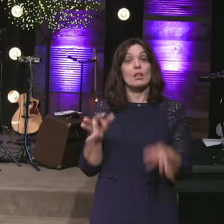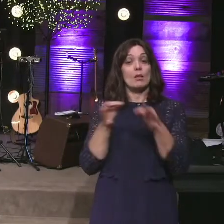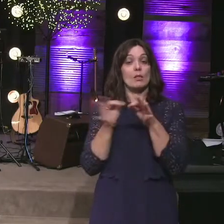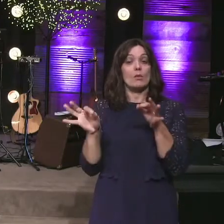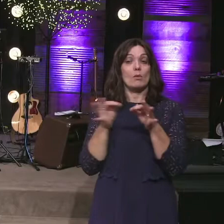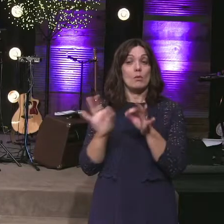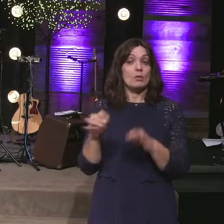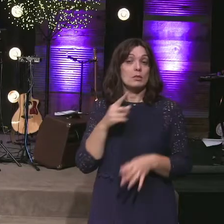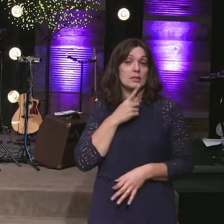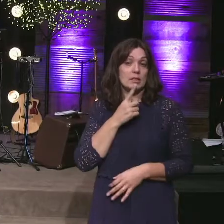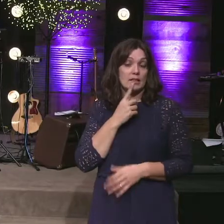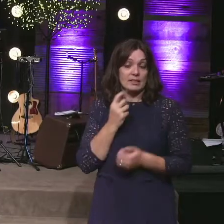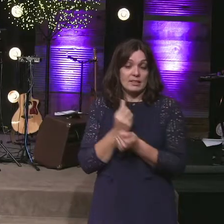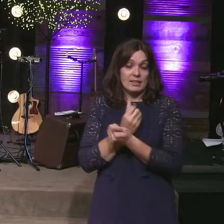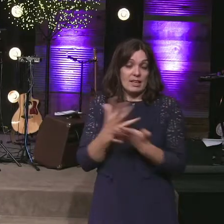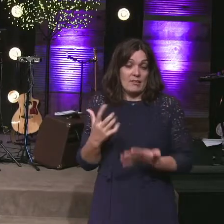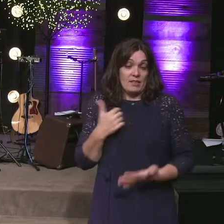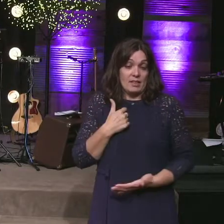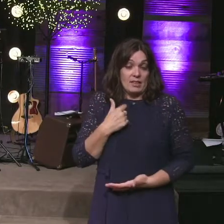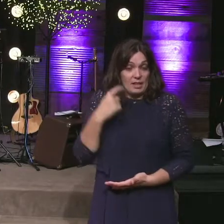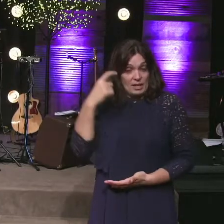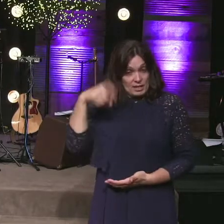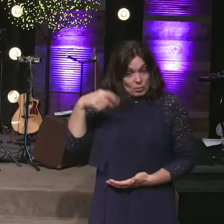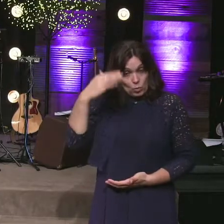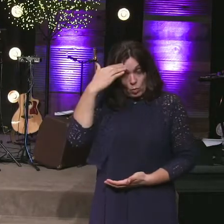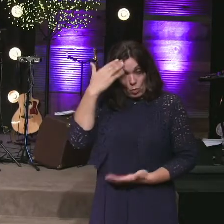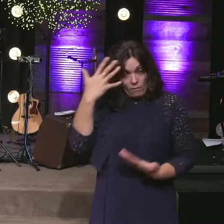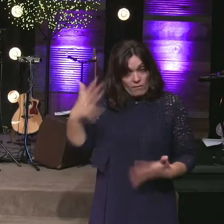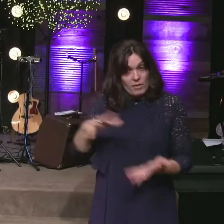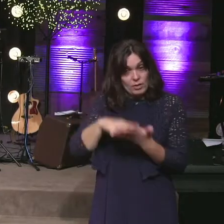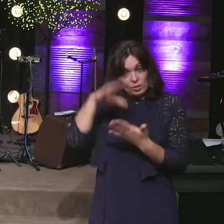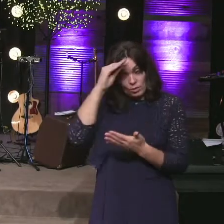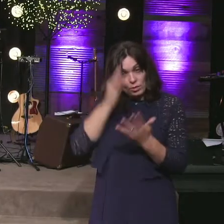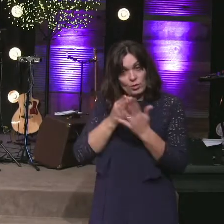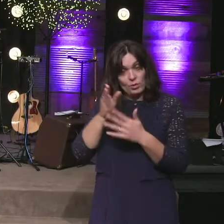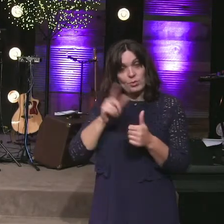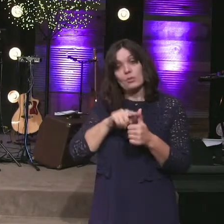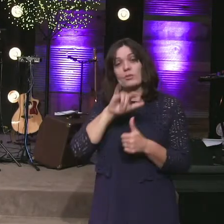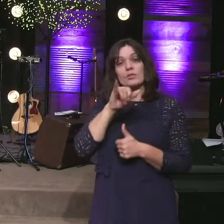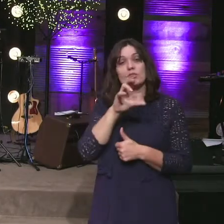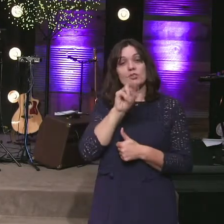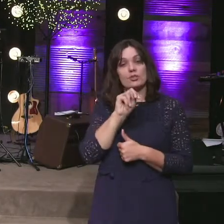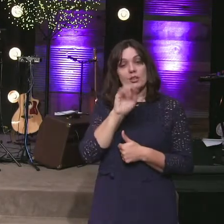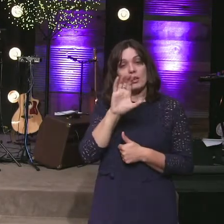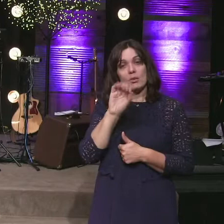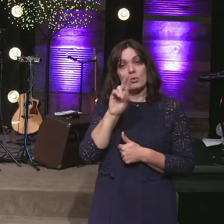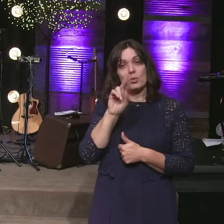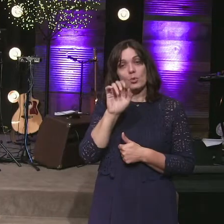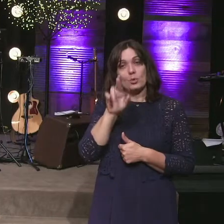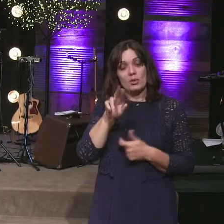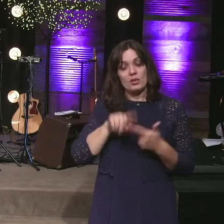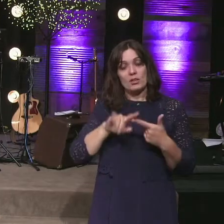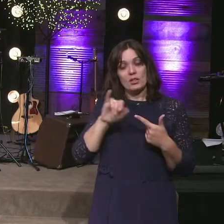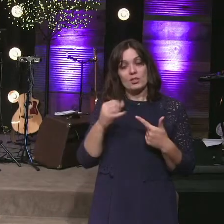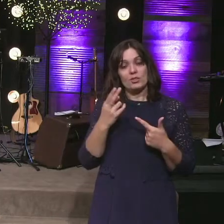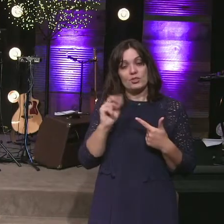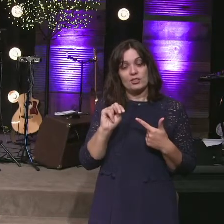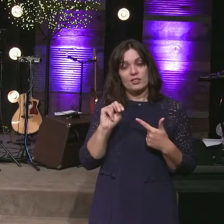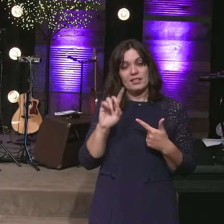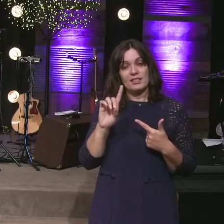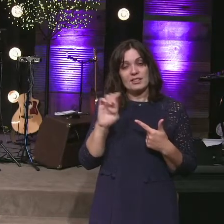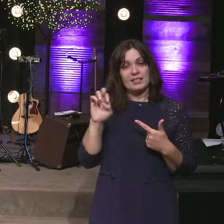said, "Everything I needed to know, I learned from John Cougar, John Deere, and John